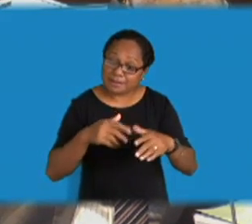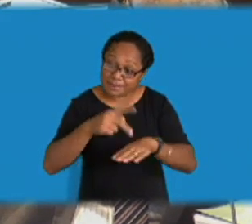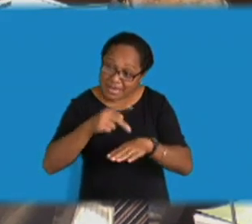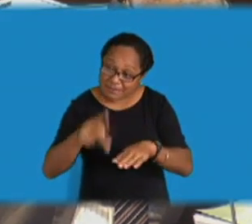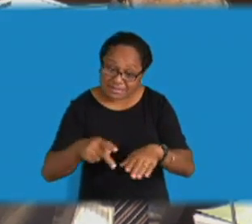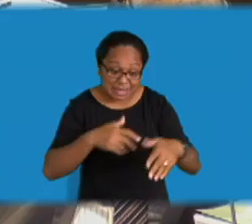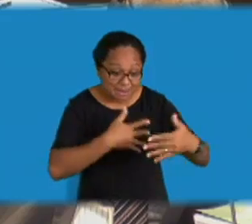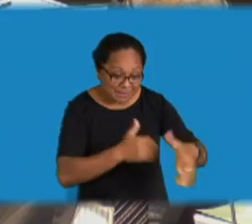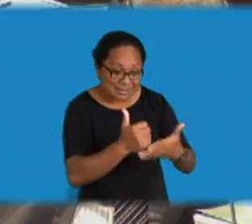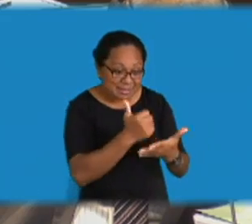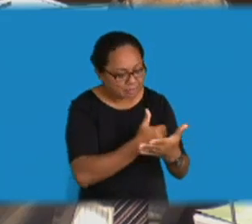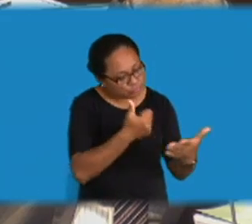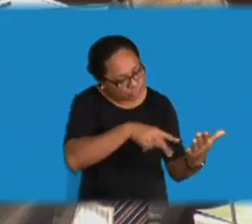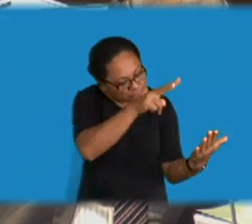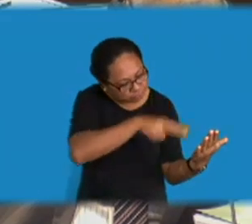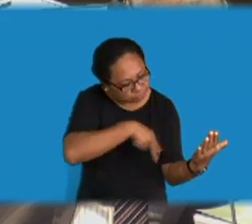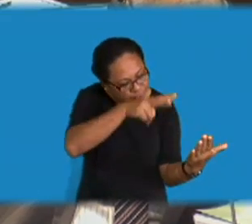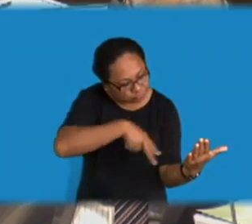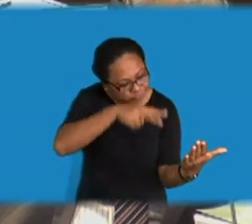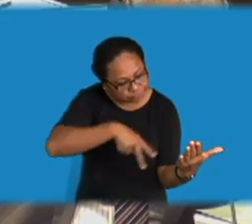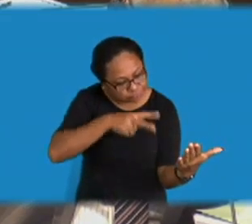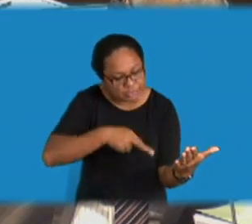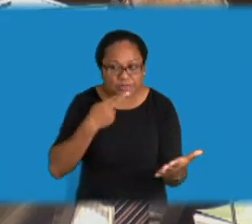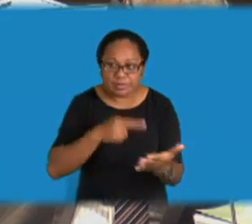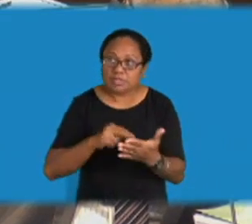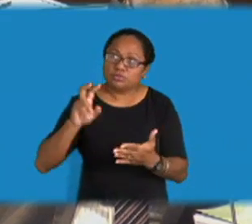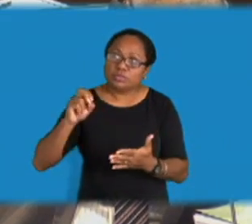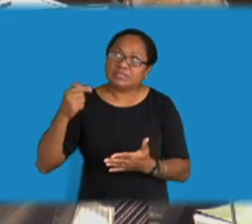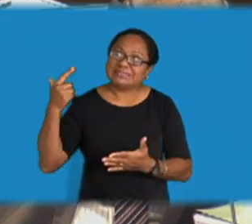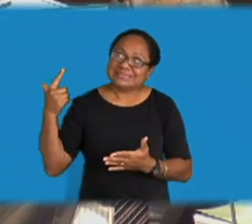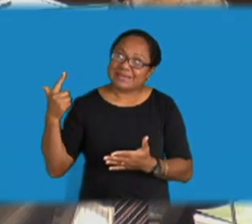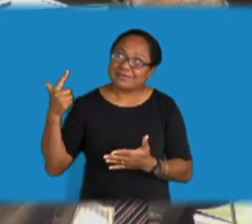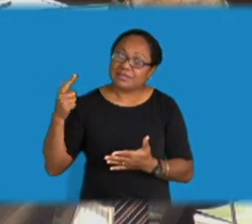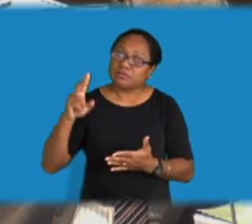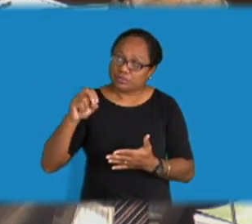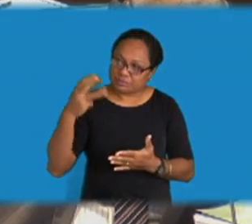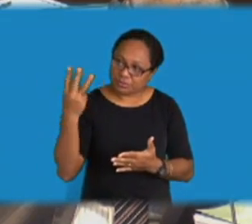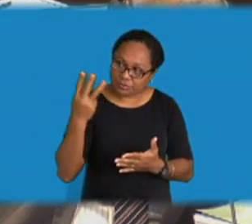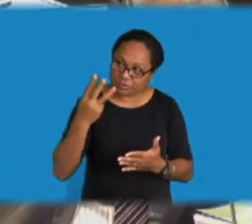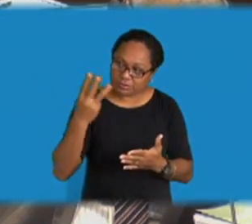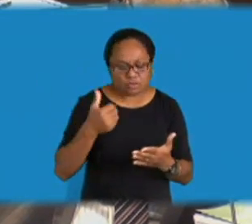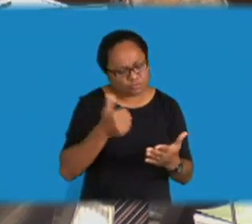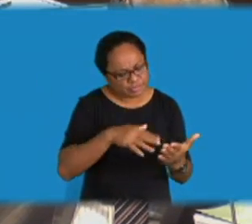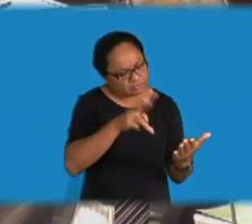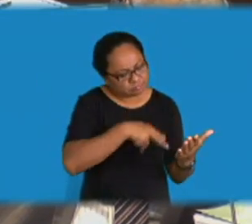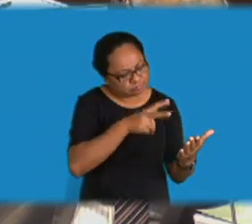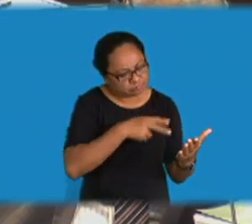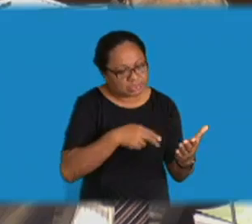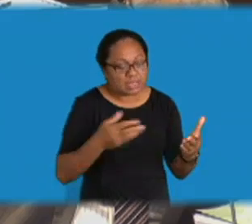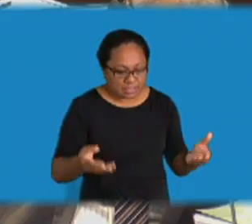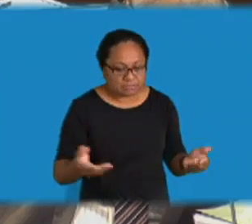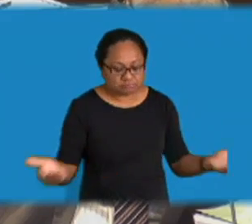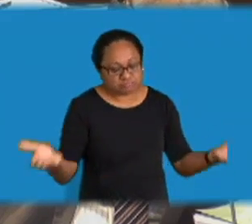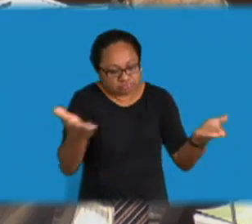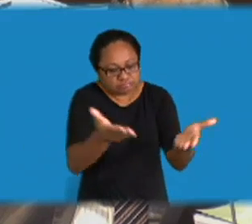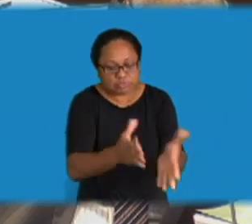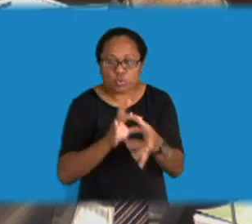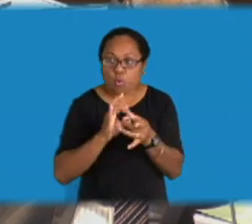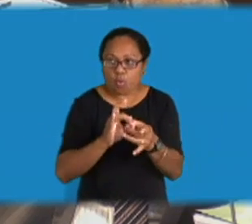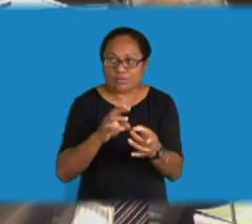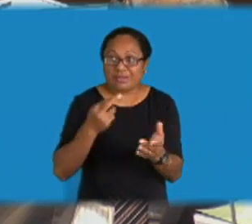at these reports from the Office of the Auditor General 2007-2013 afresh and tabled its own respective